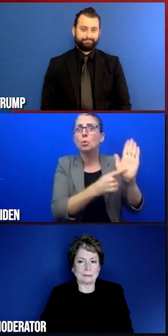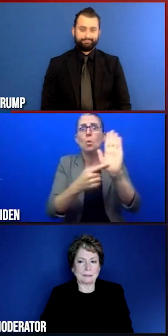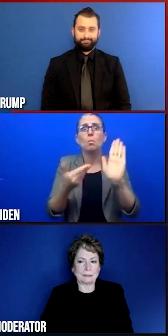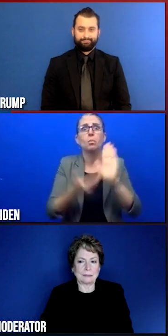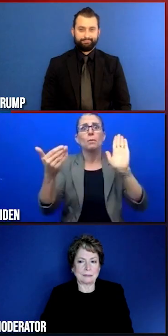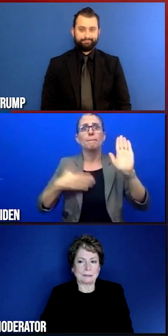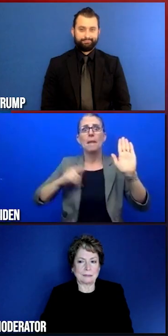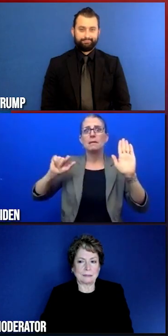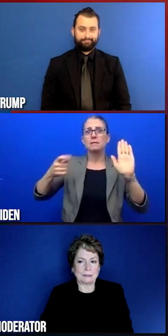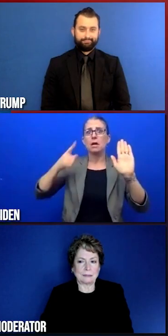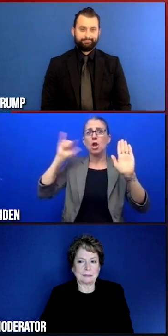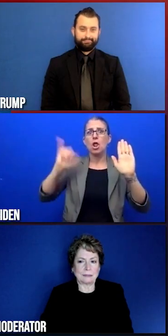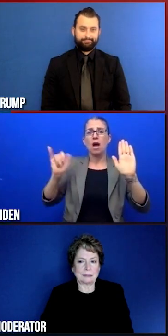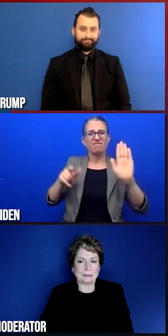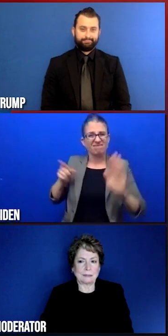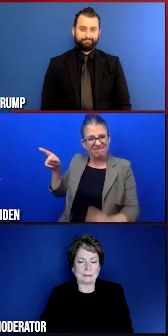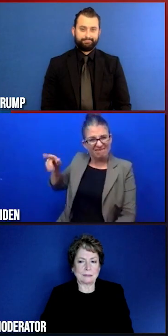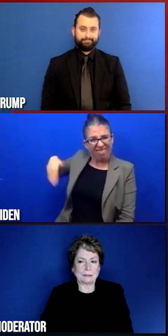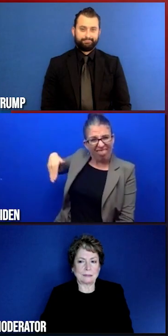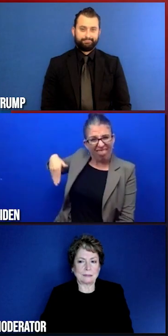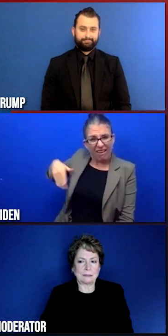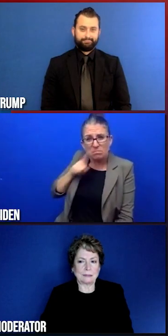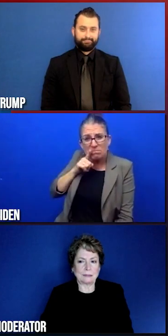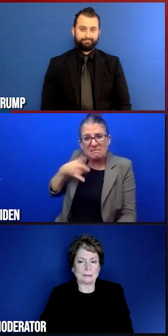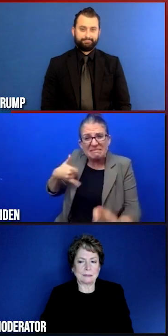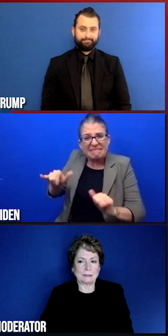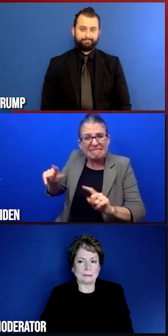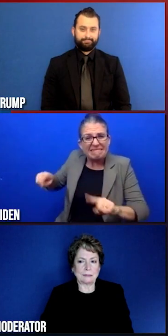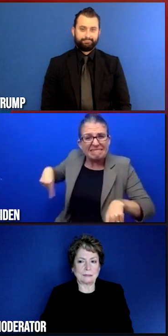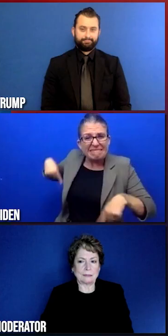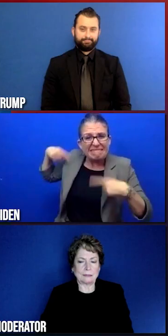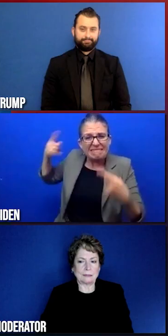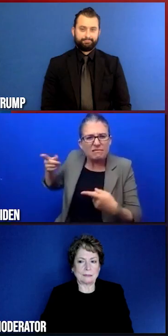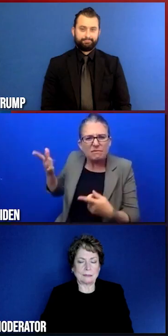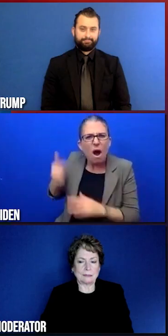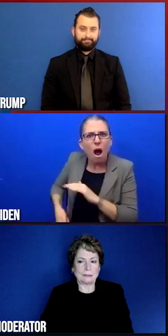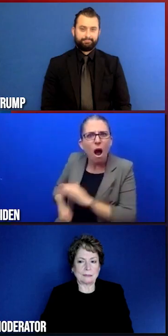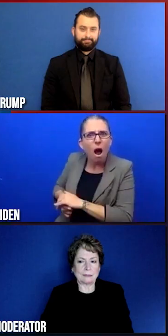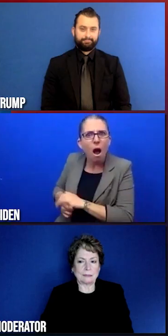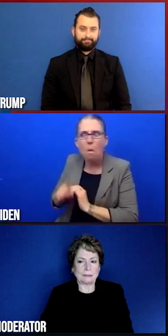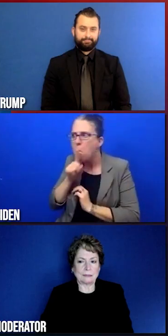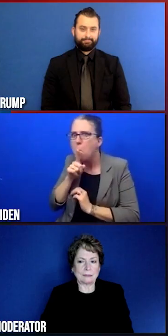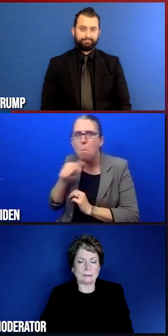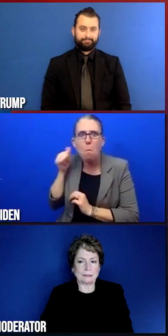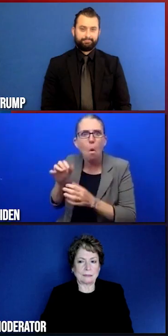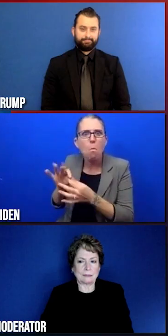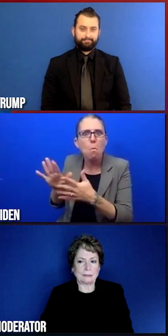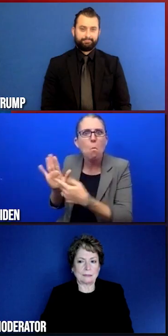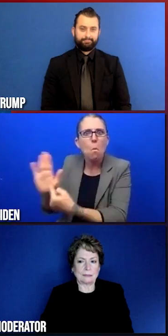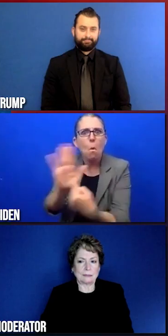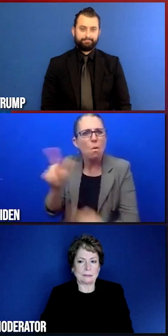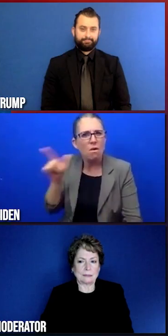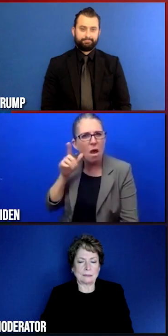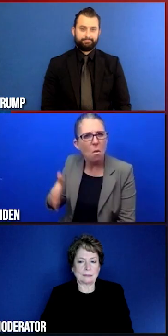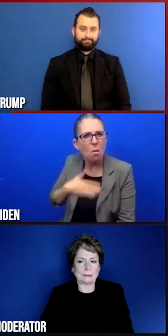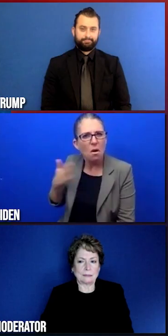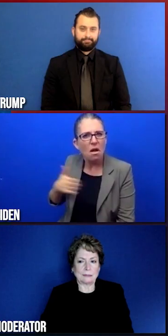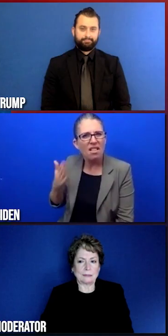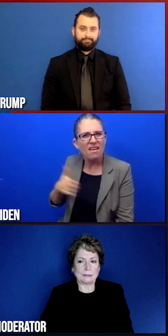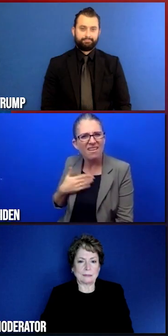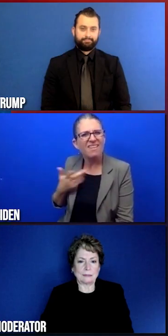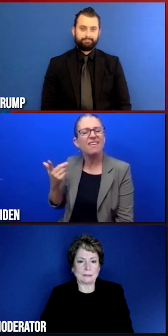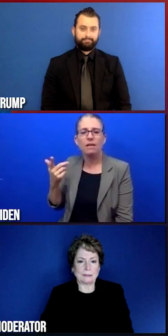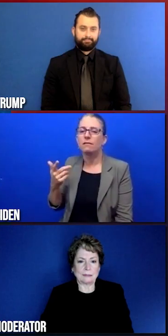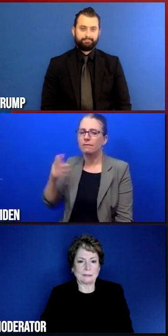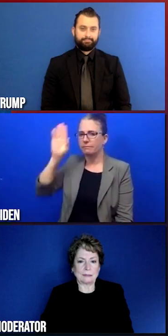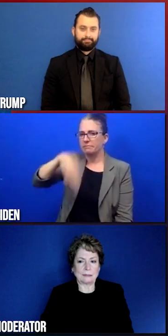return. What are you hiding? Why are you unwilling? The foreign countries are paying you a lot. Russia's paying you a lot. China's